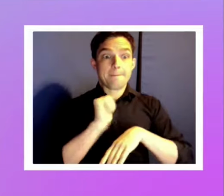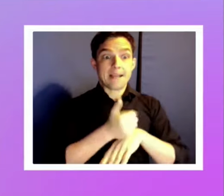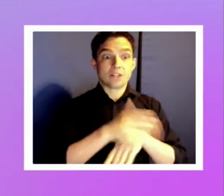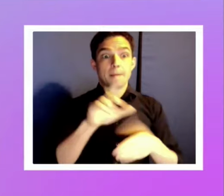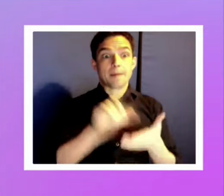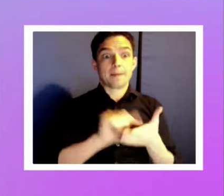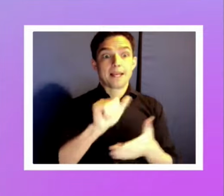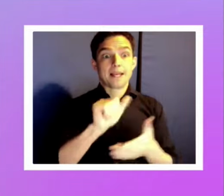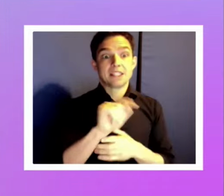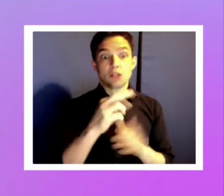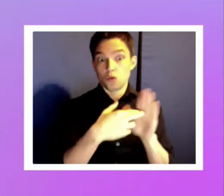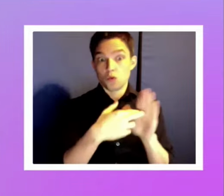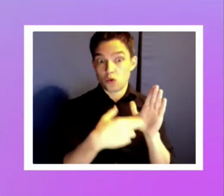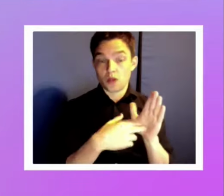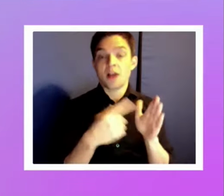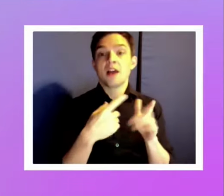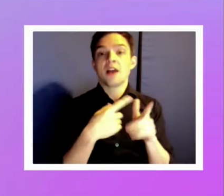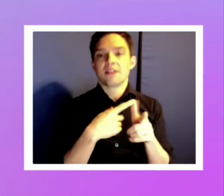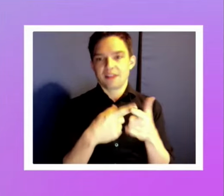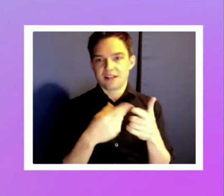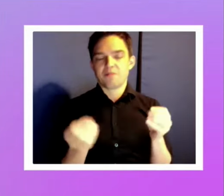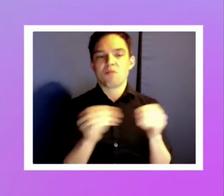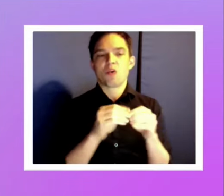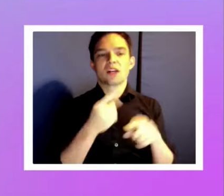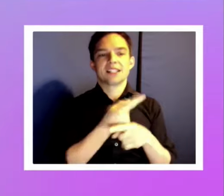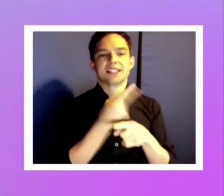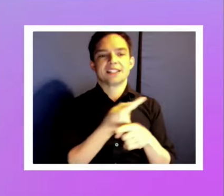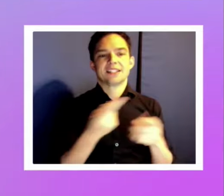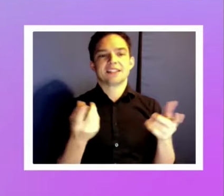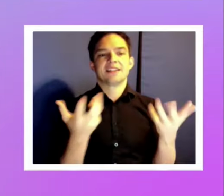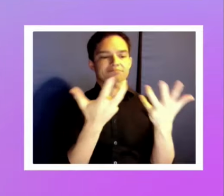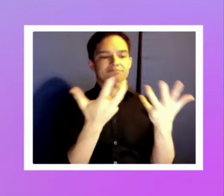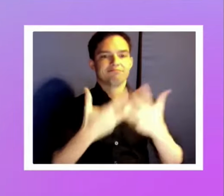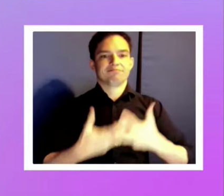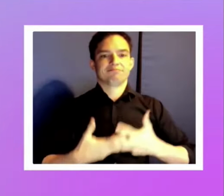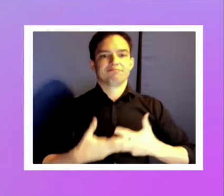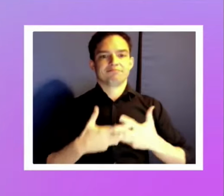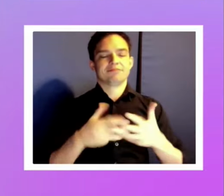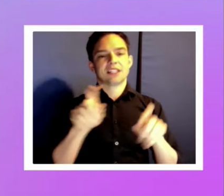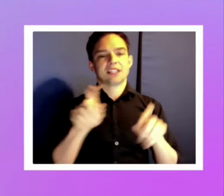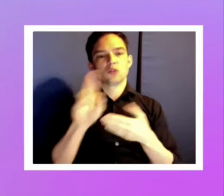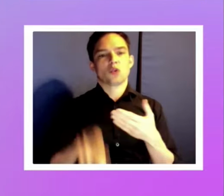ACT rules, they will get far more consistent test results.